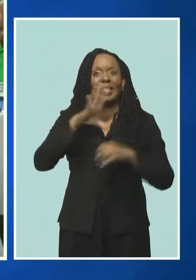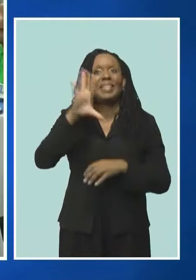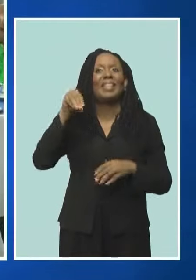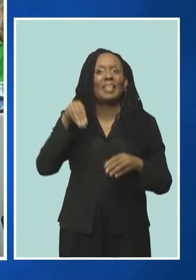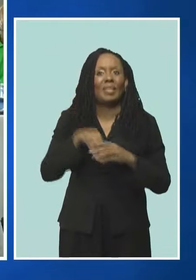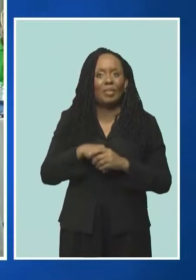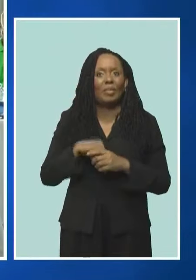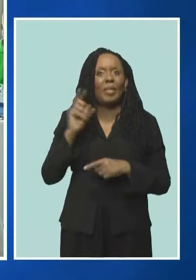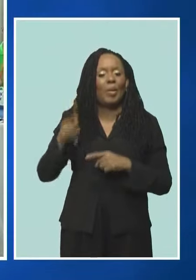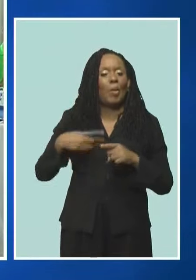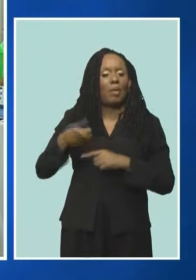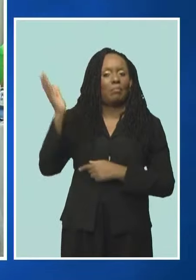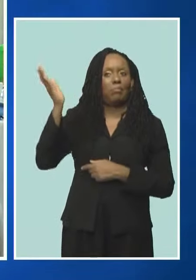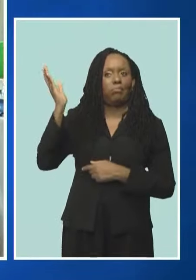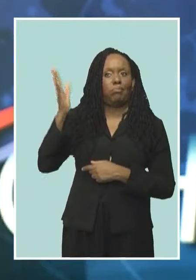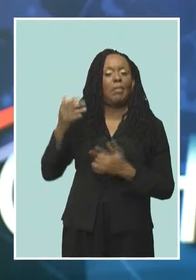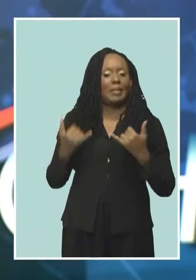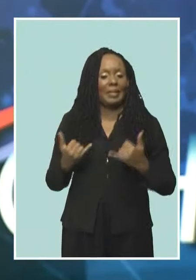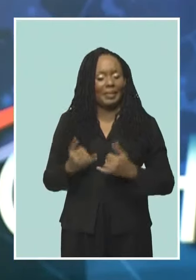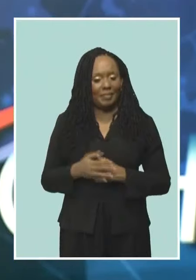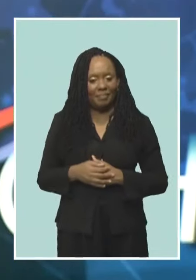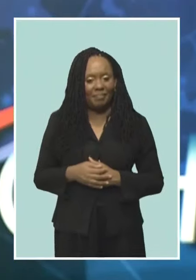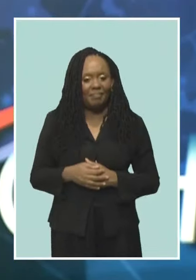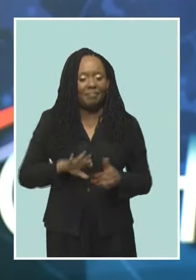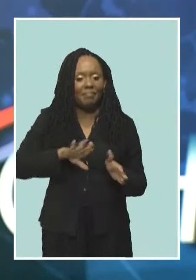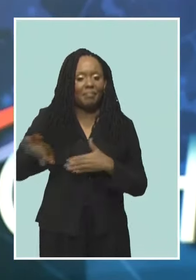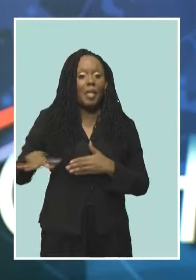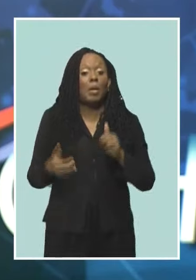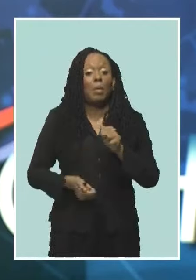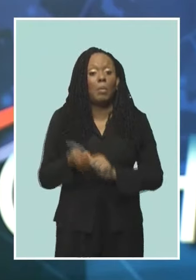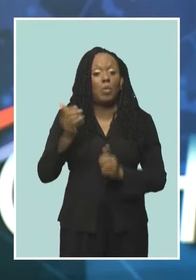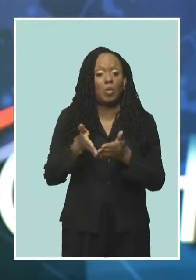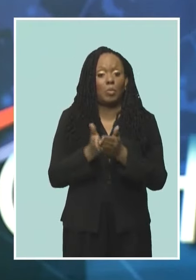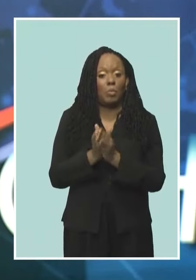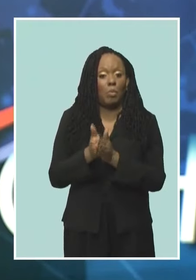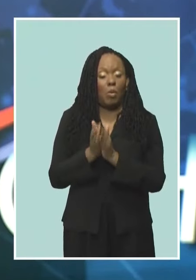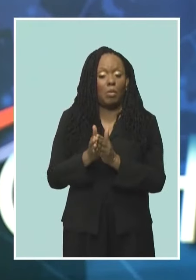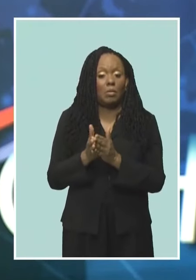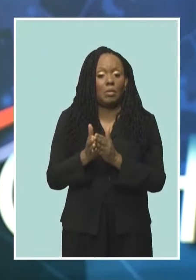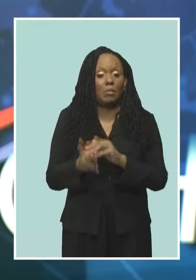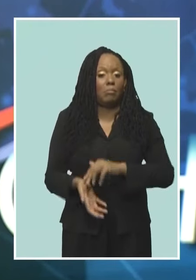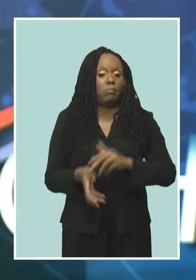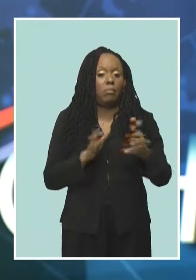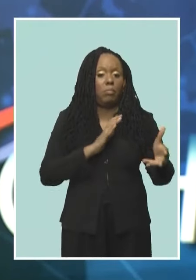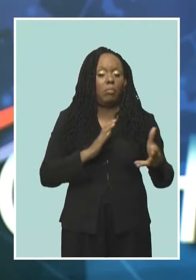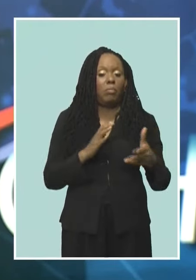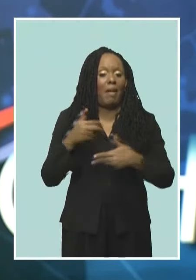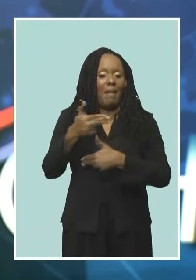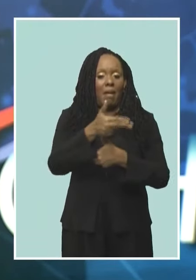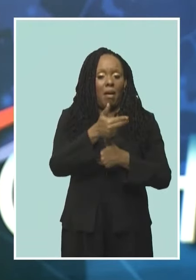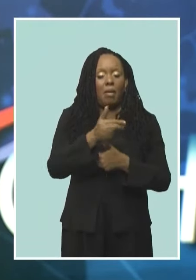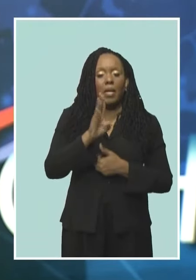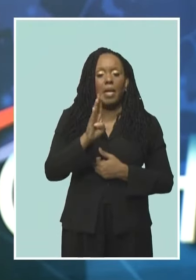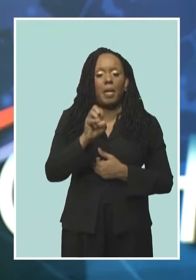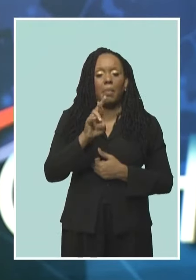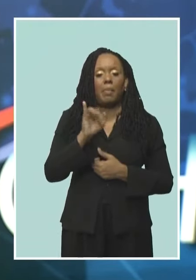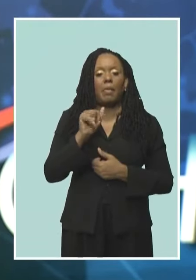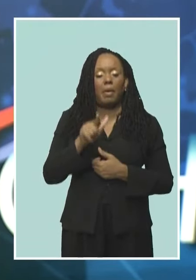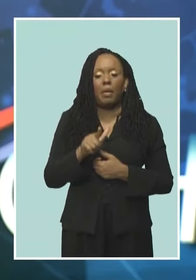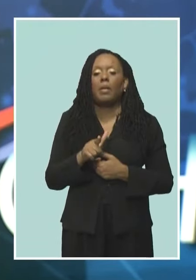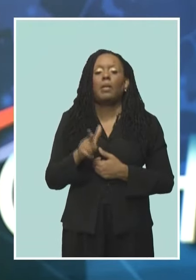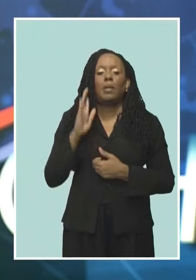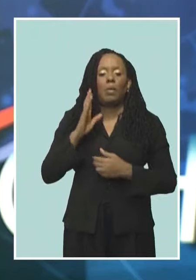Thorpe, CBC News. Most boats damaged by Hurricane Beryl will not be back in operation until year's end, and